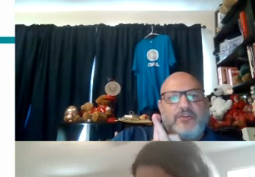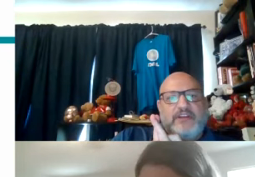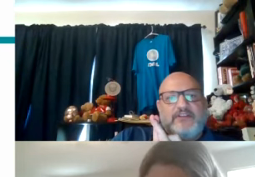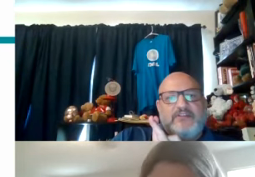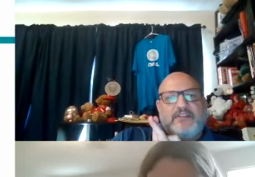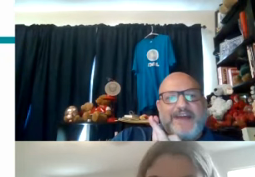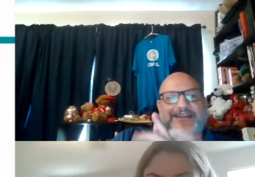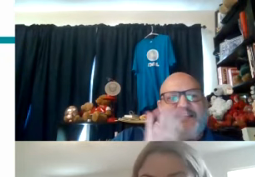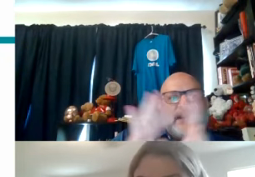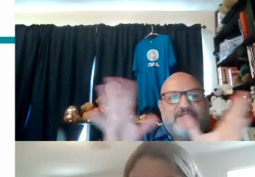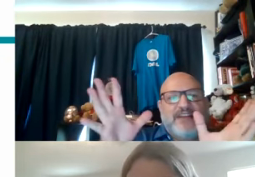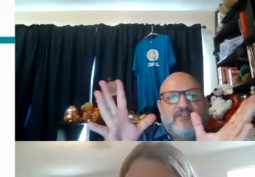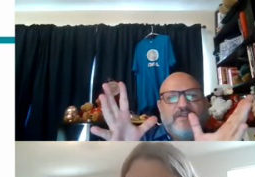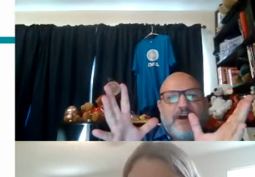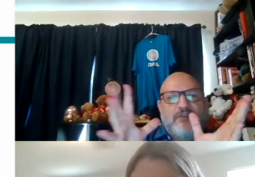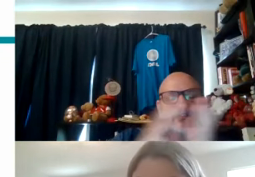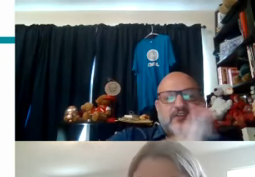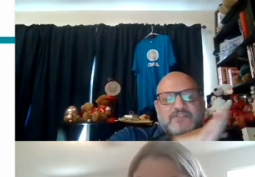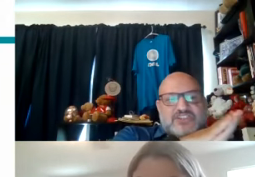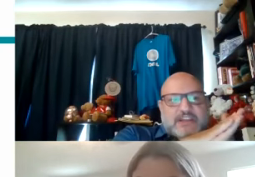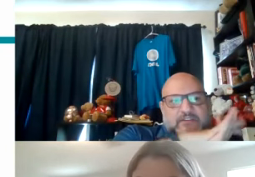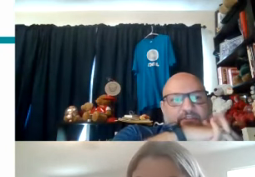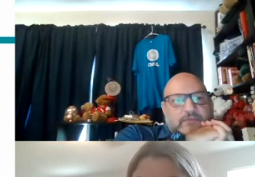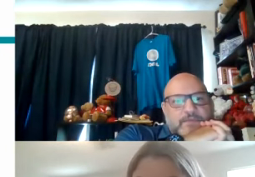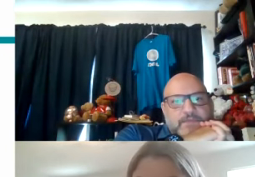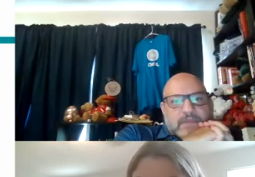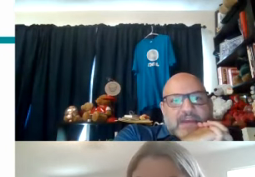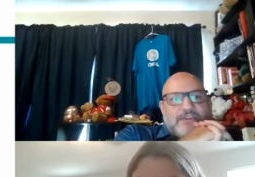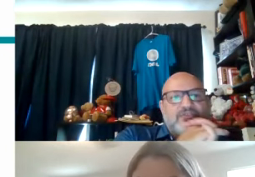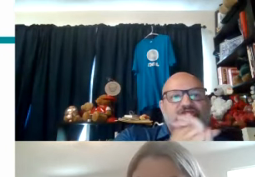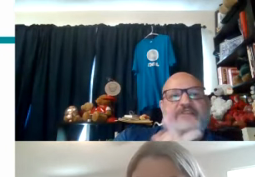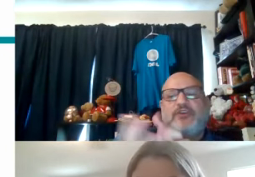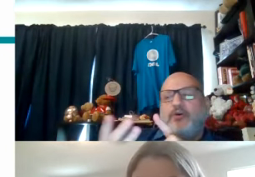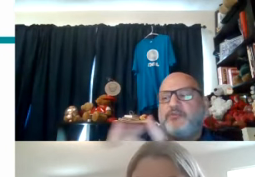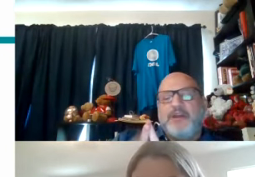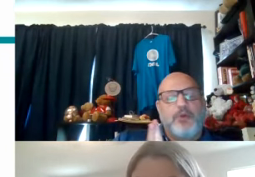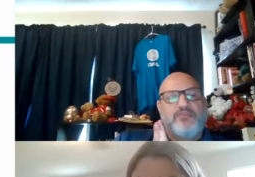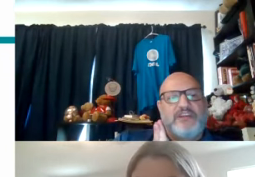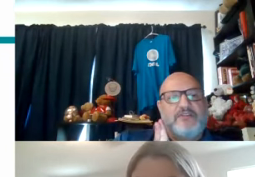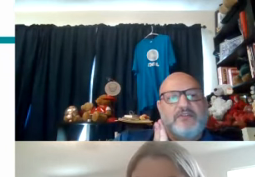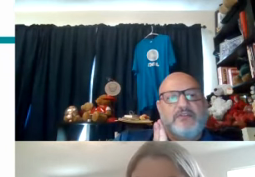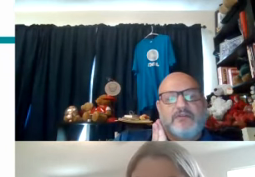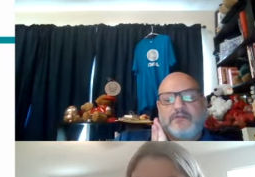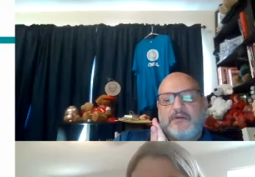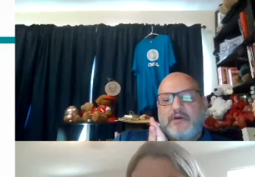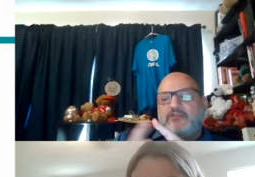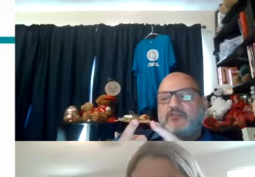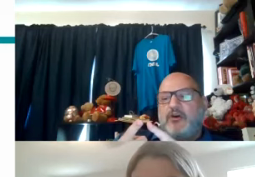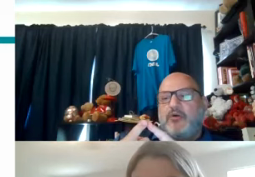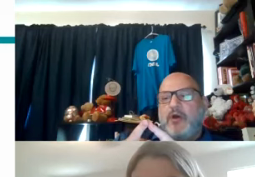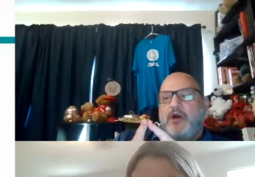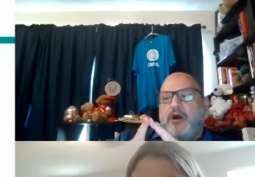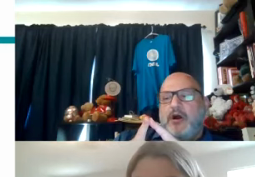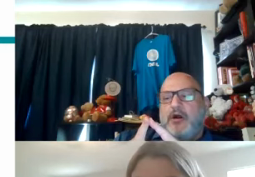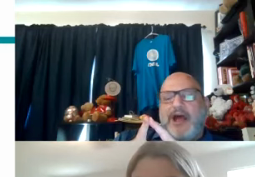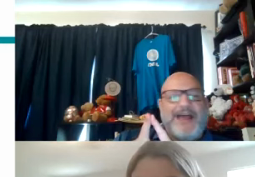of our nucleus that contains tens of thousands of genes. And those genes code to make proteins.